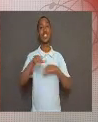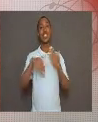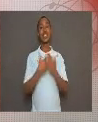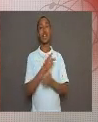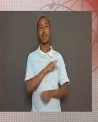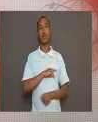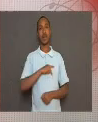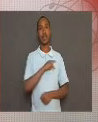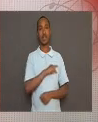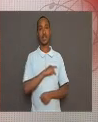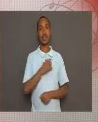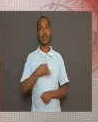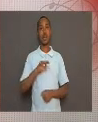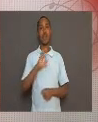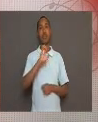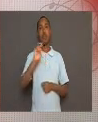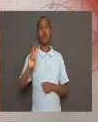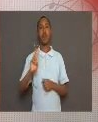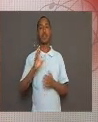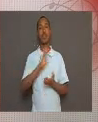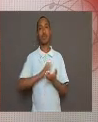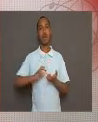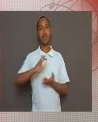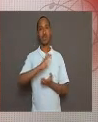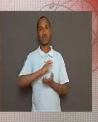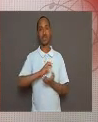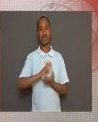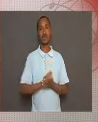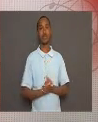general properties of covalent compounds.